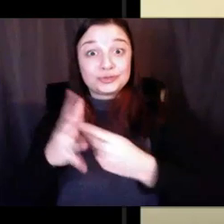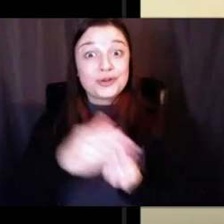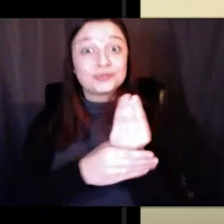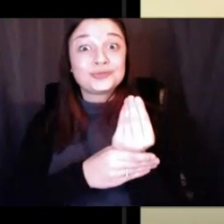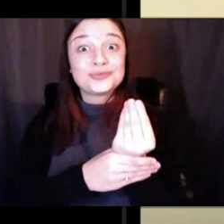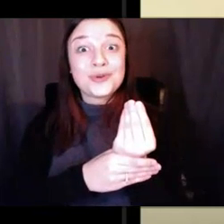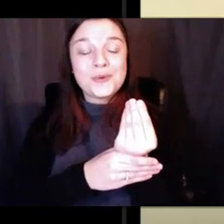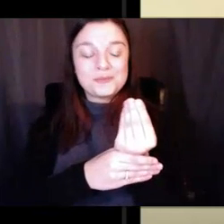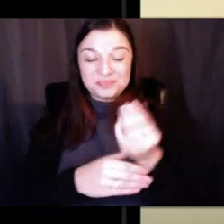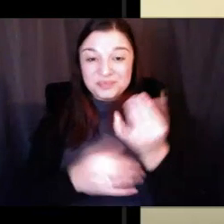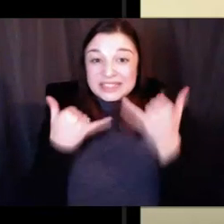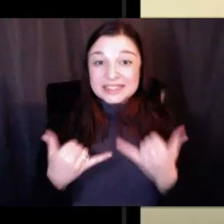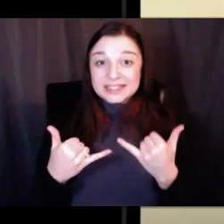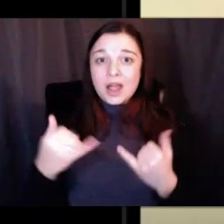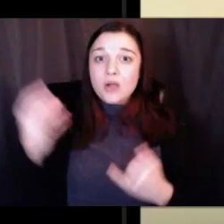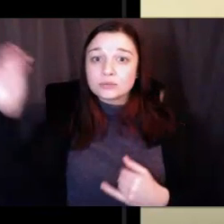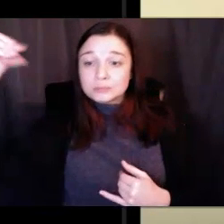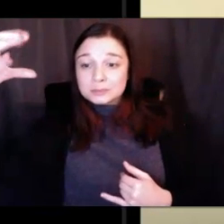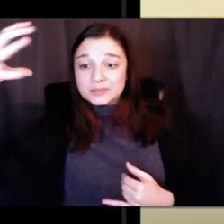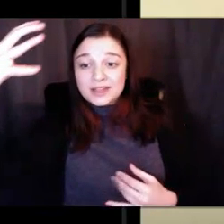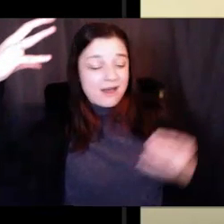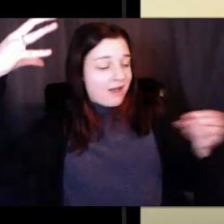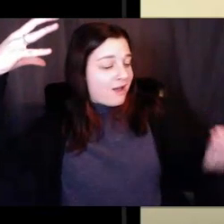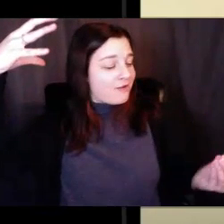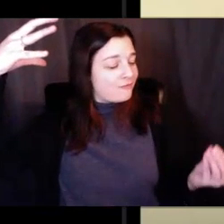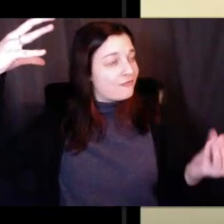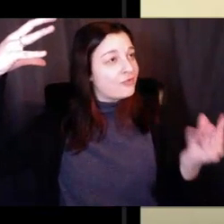Lola's flowers grow bigger. They open up to the sun.